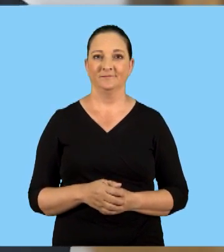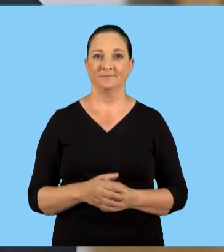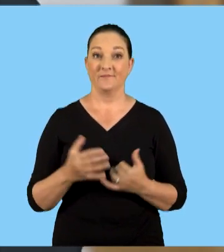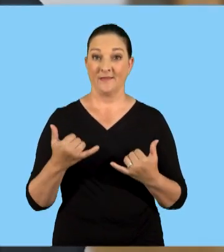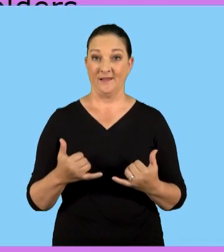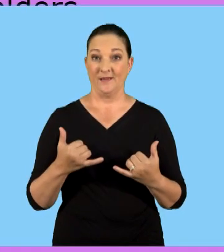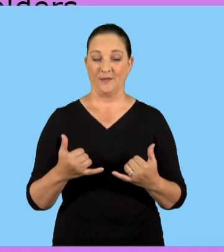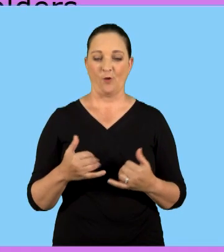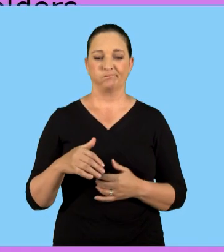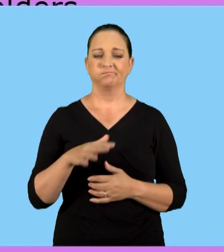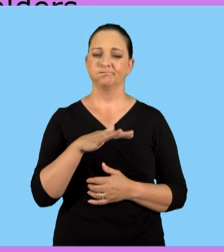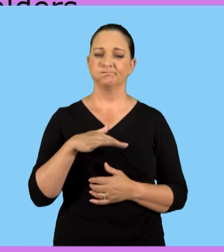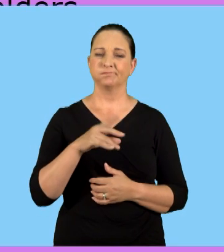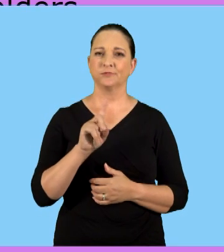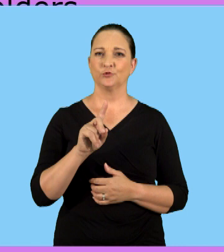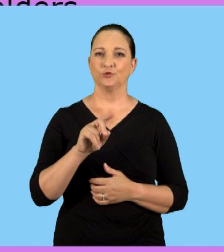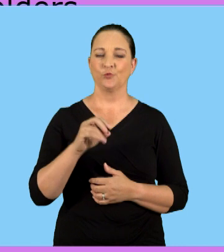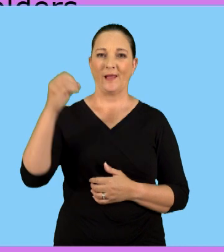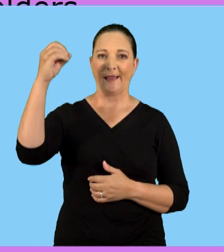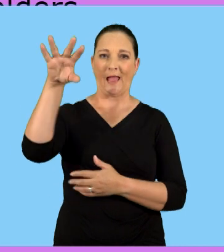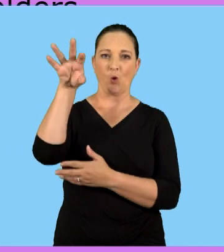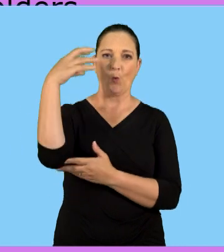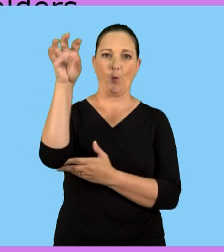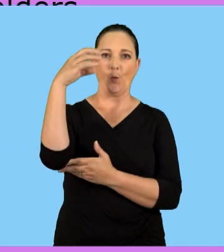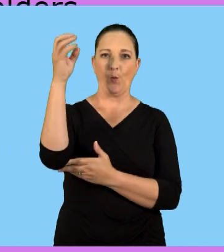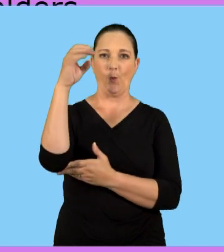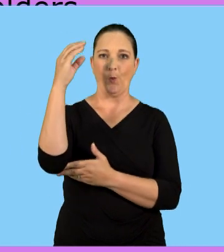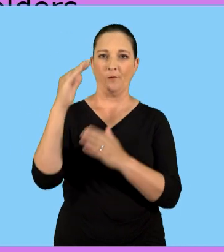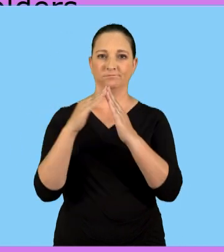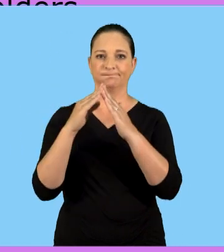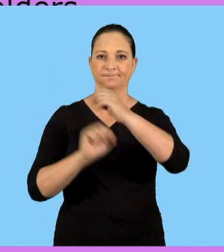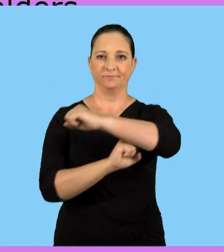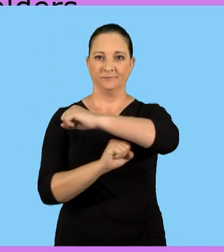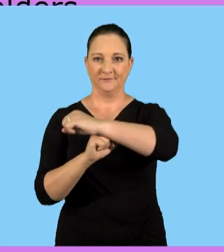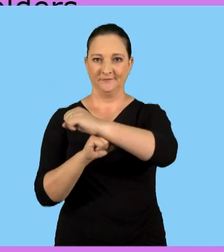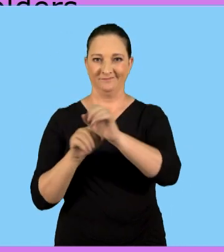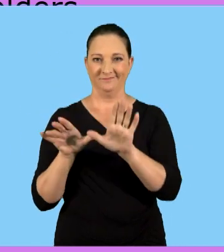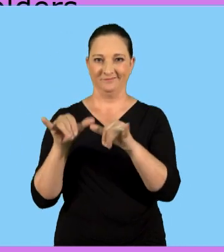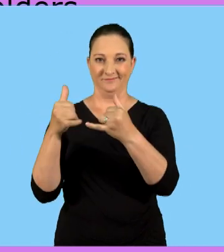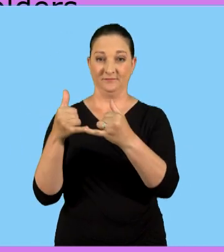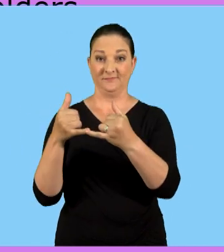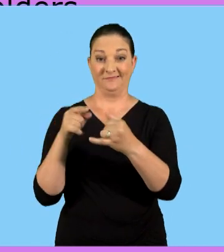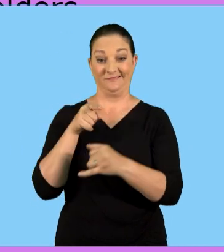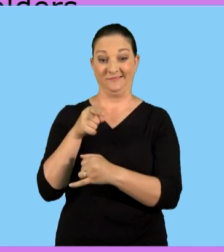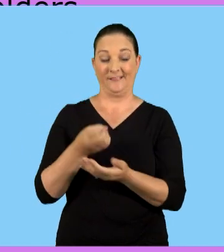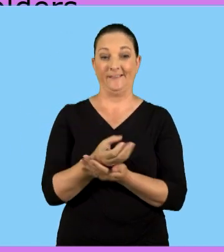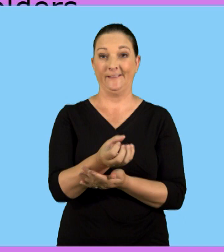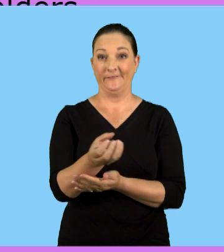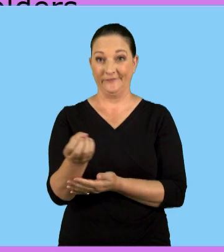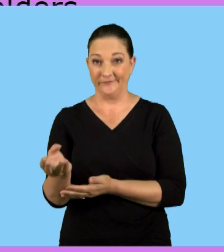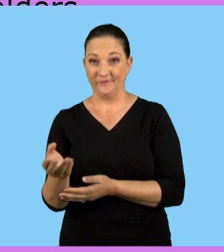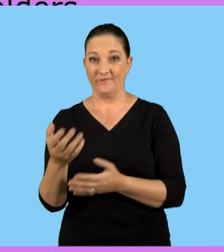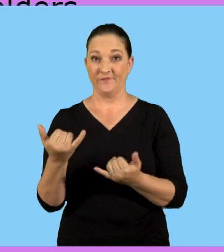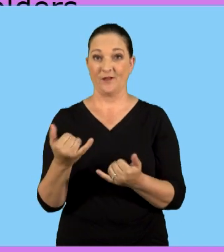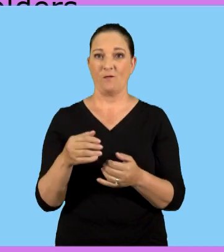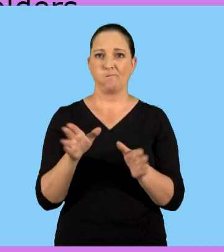The Lighthouse Foundation provides food parcels, uniforms, and clothing to needy children in Limpopo. Each year, the Lighthouse